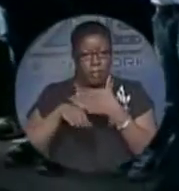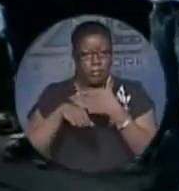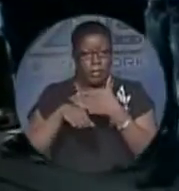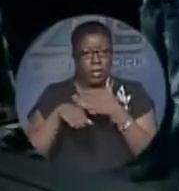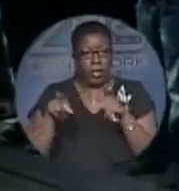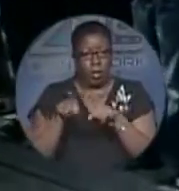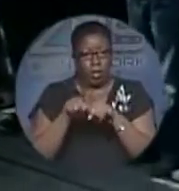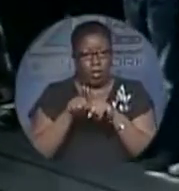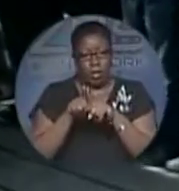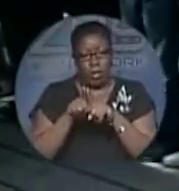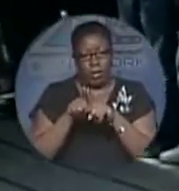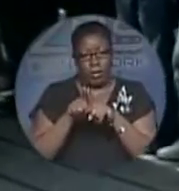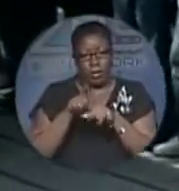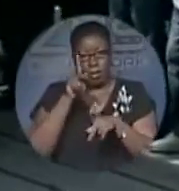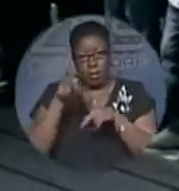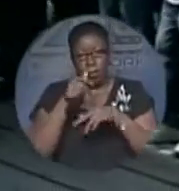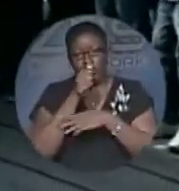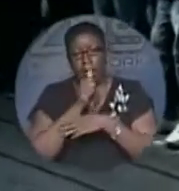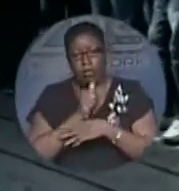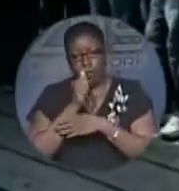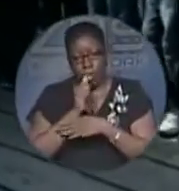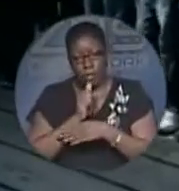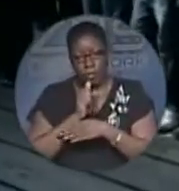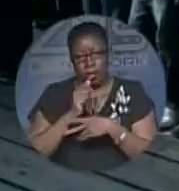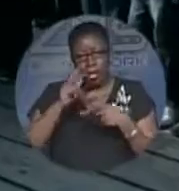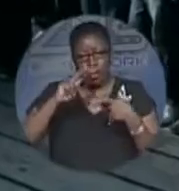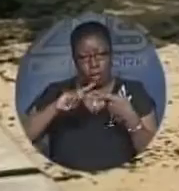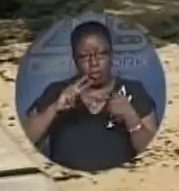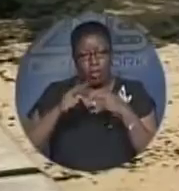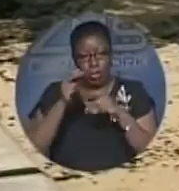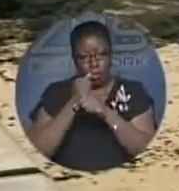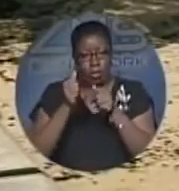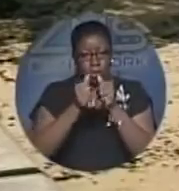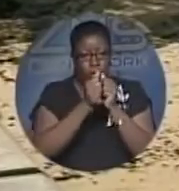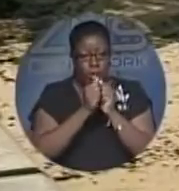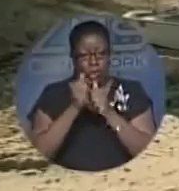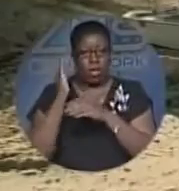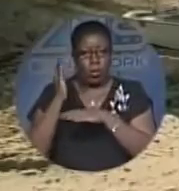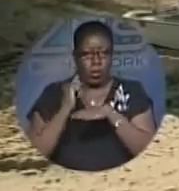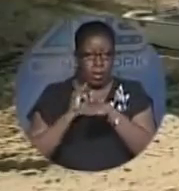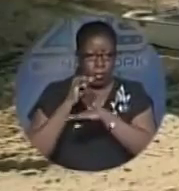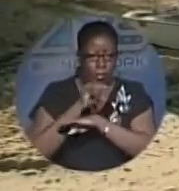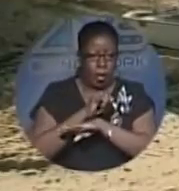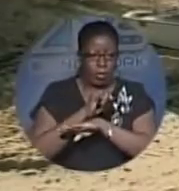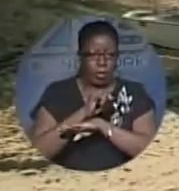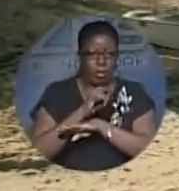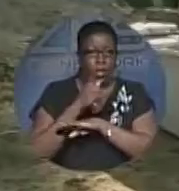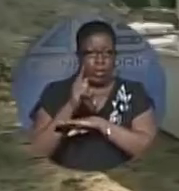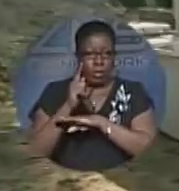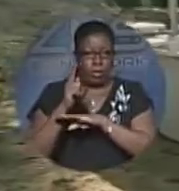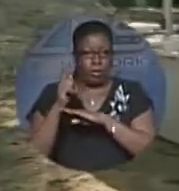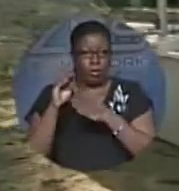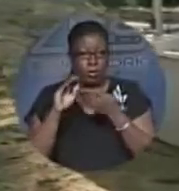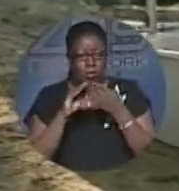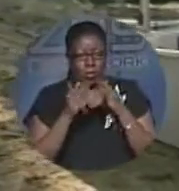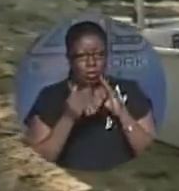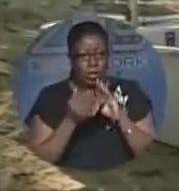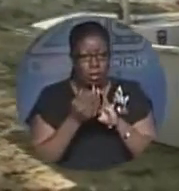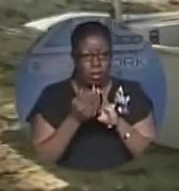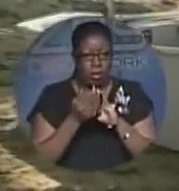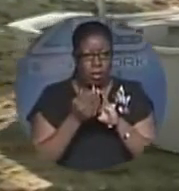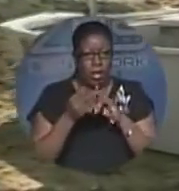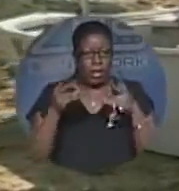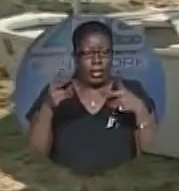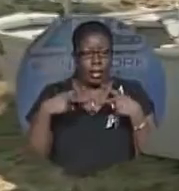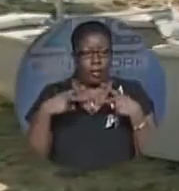that public-private partnerships like this one will not only positively impact the community, but lead to the Bahamas becoming an Olympic